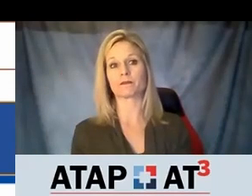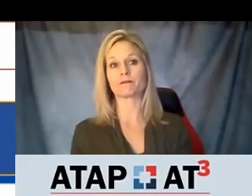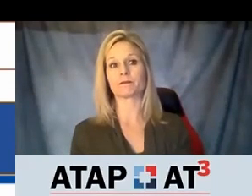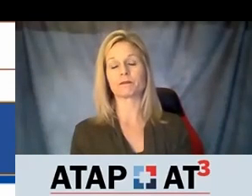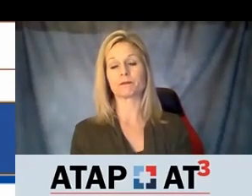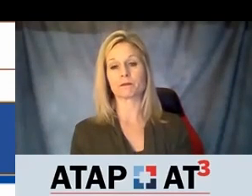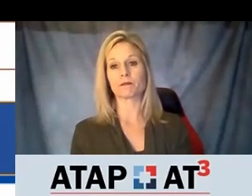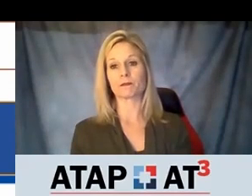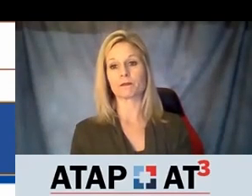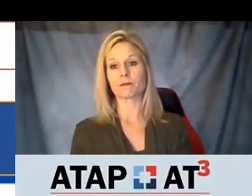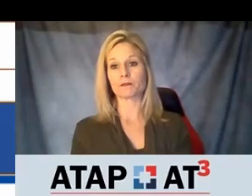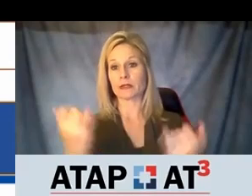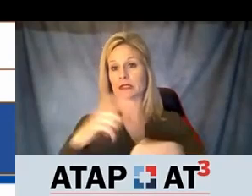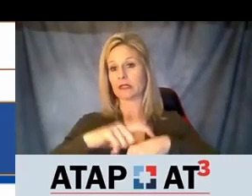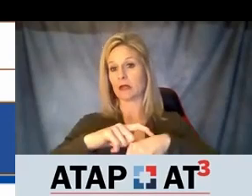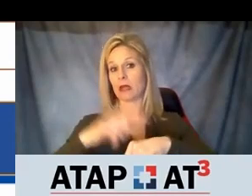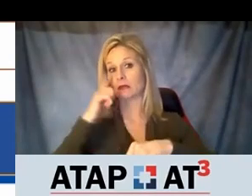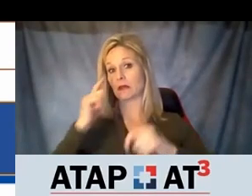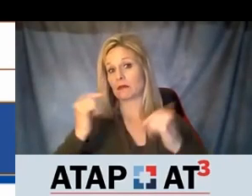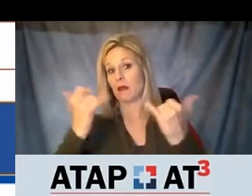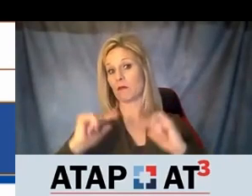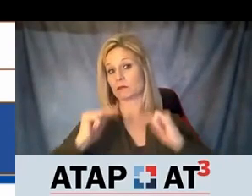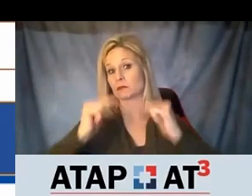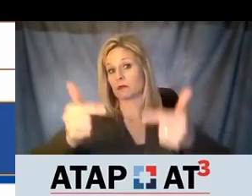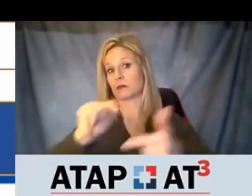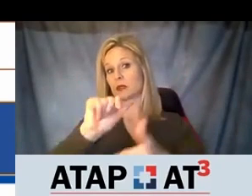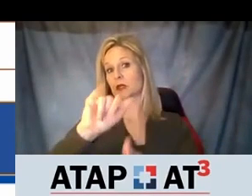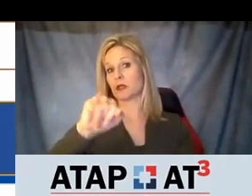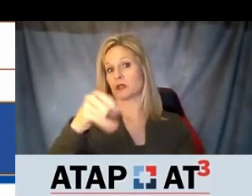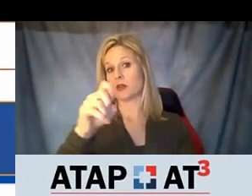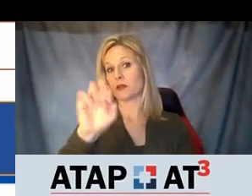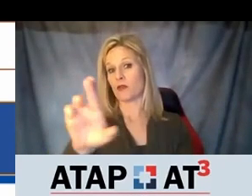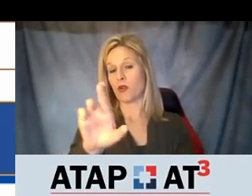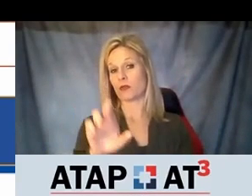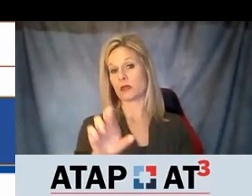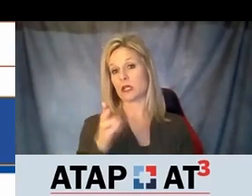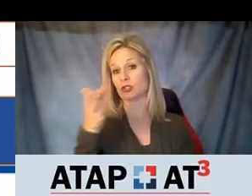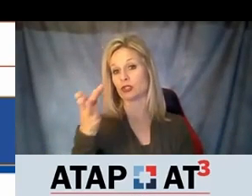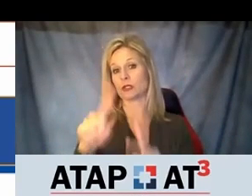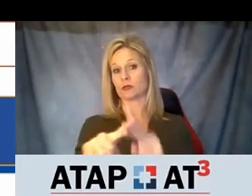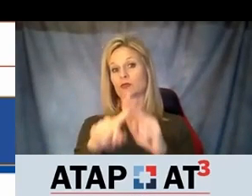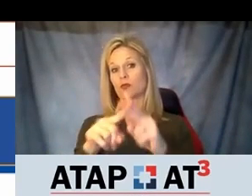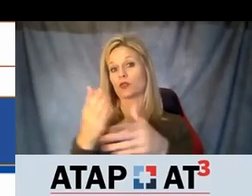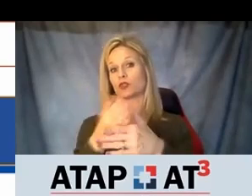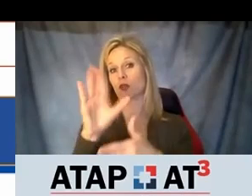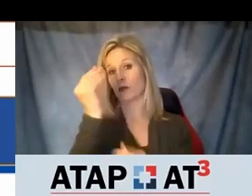So at this point, I think I'll turn things over to Jennifer, and she can begin to share her